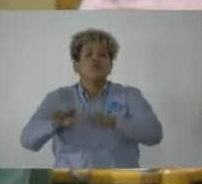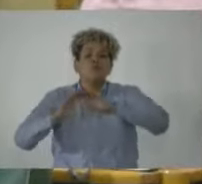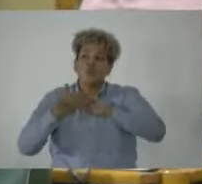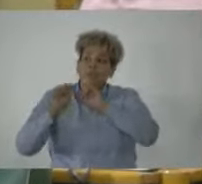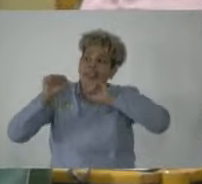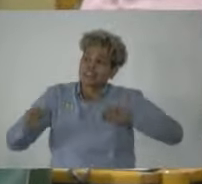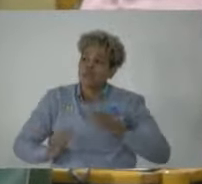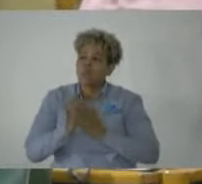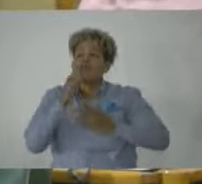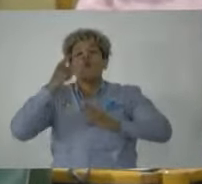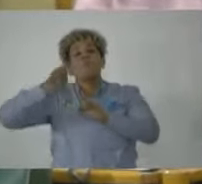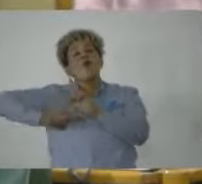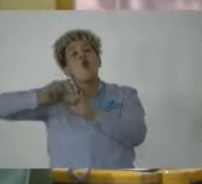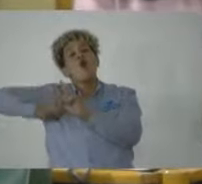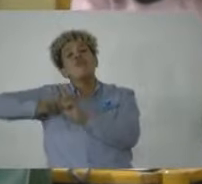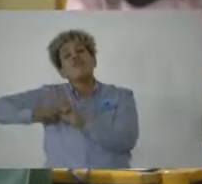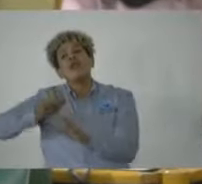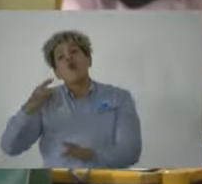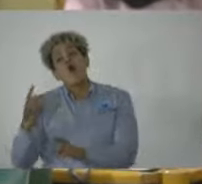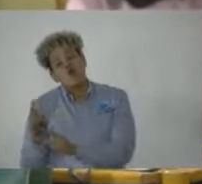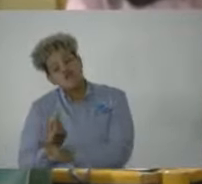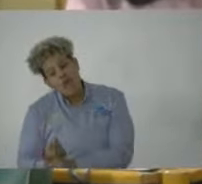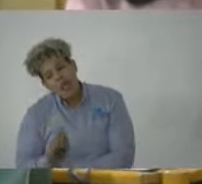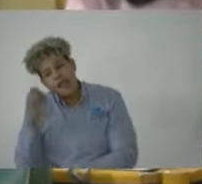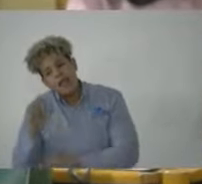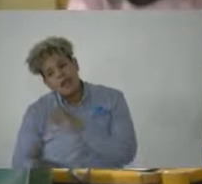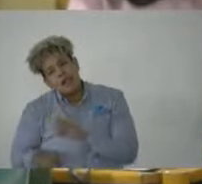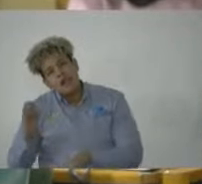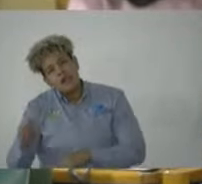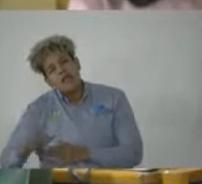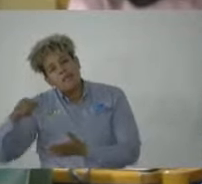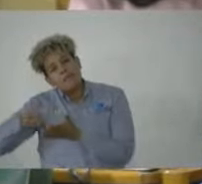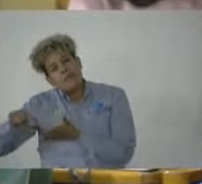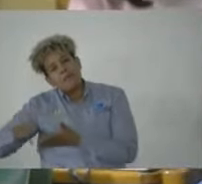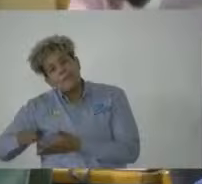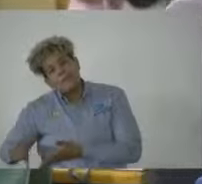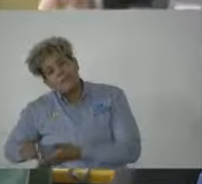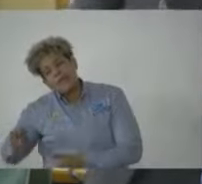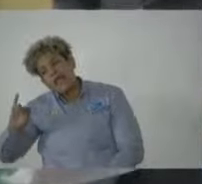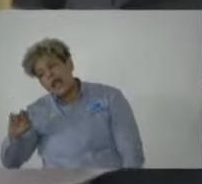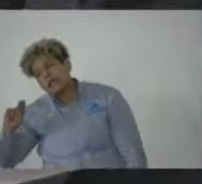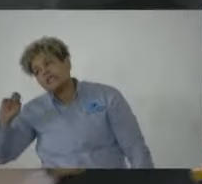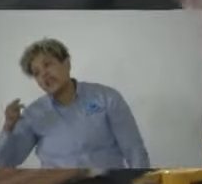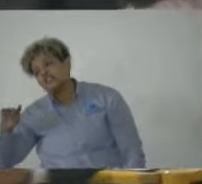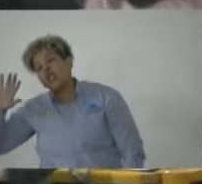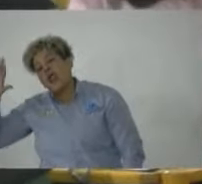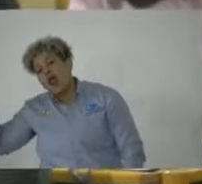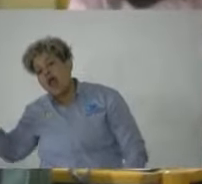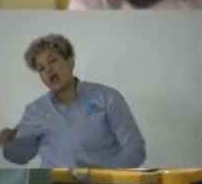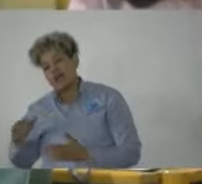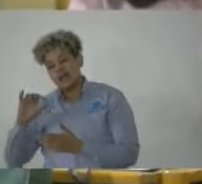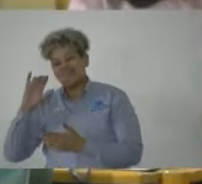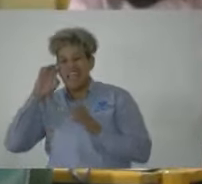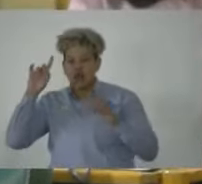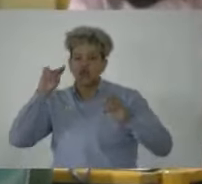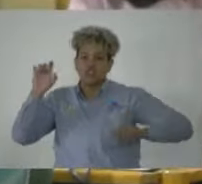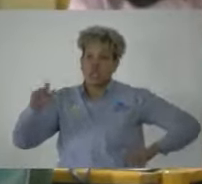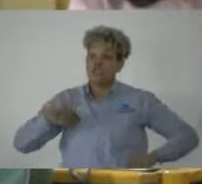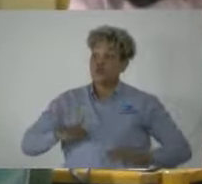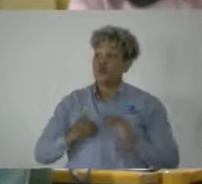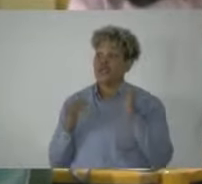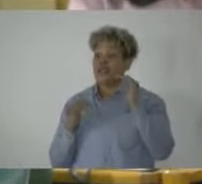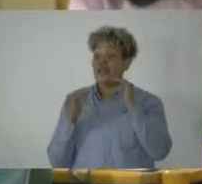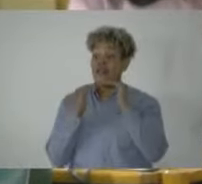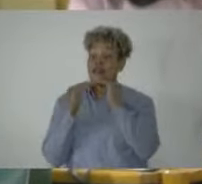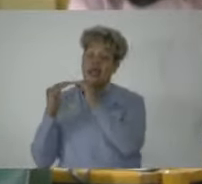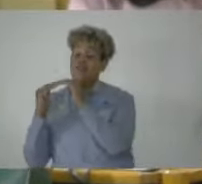system through monthly or regular statutory deductions. We are leveraging economic stability